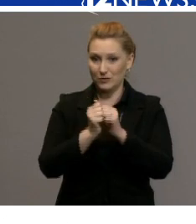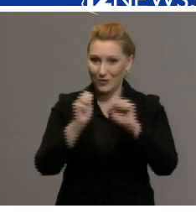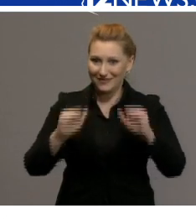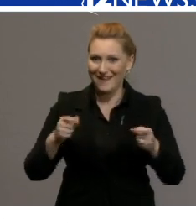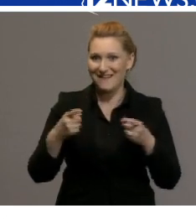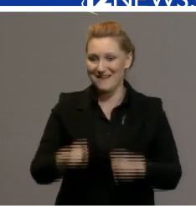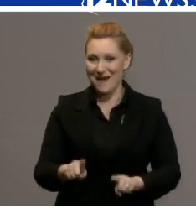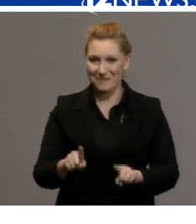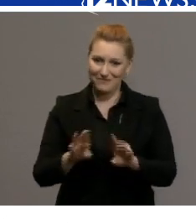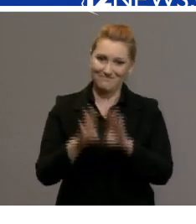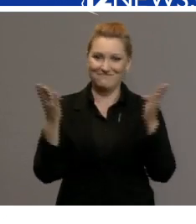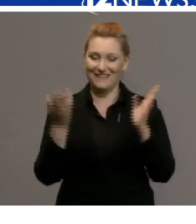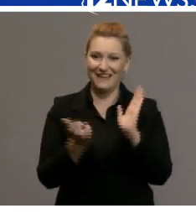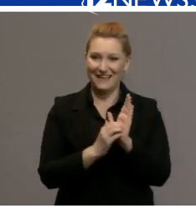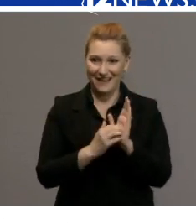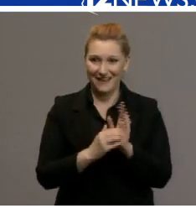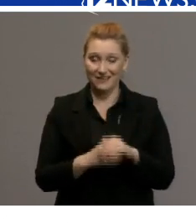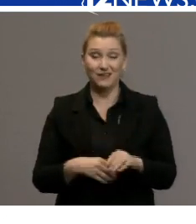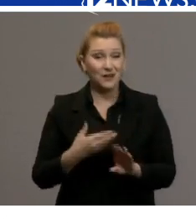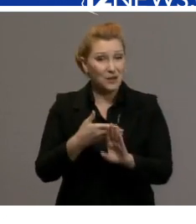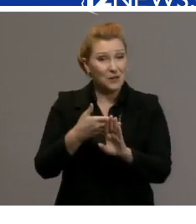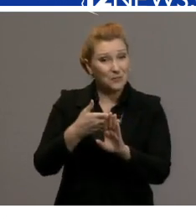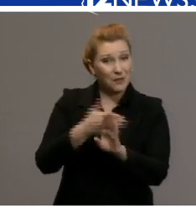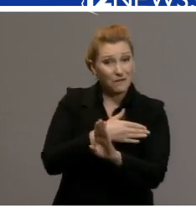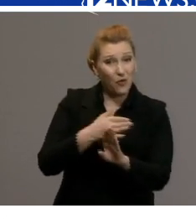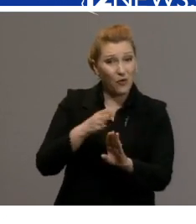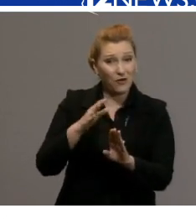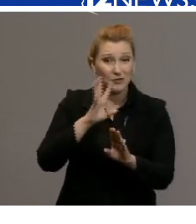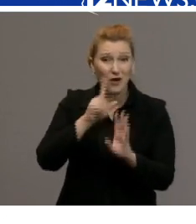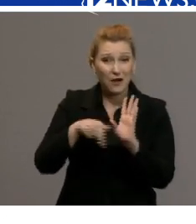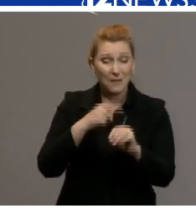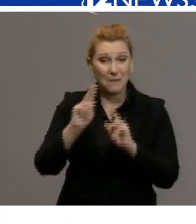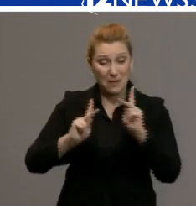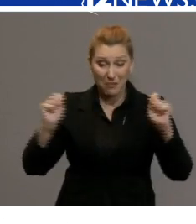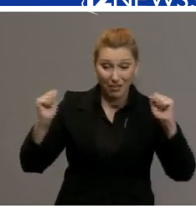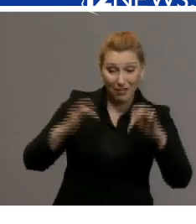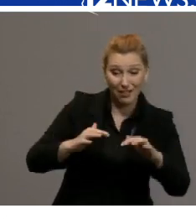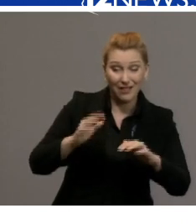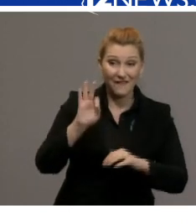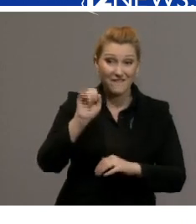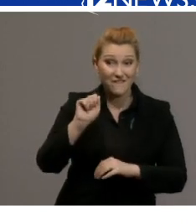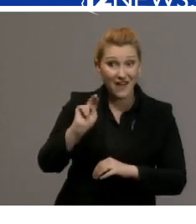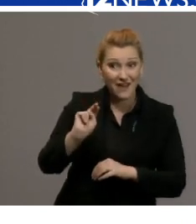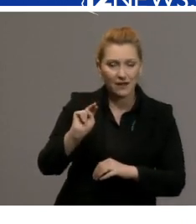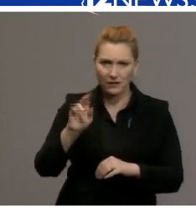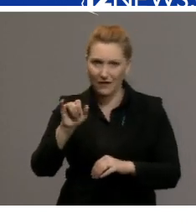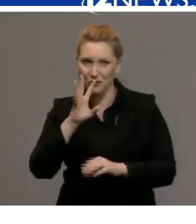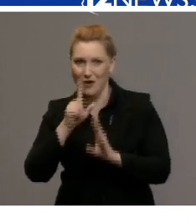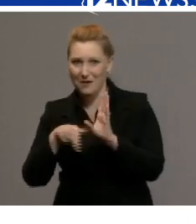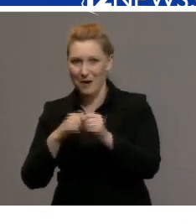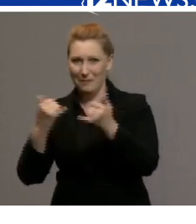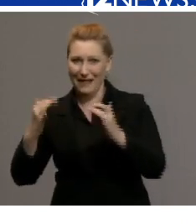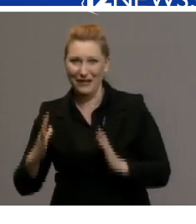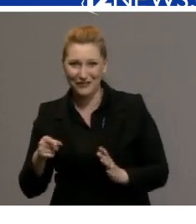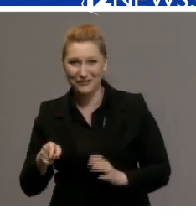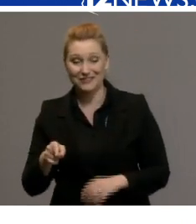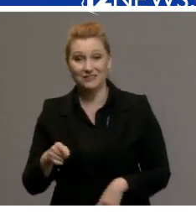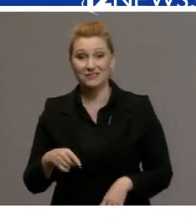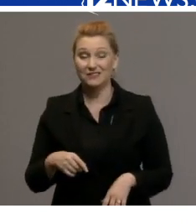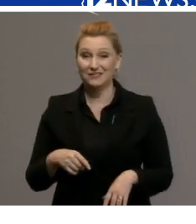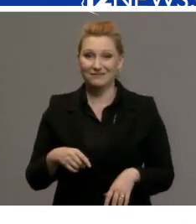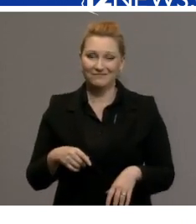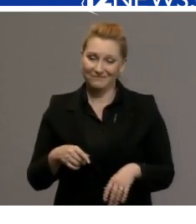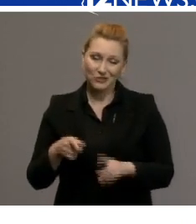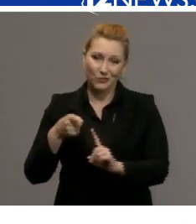that's more up to the players and the owners from a professional standpoint. Our first pitch in Arizona